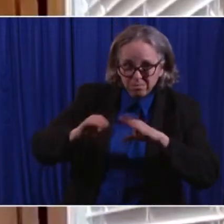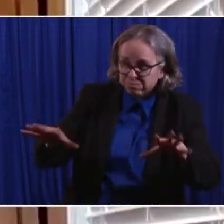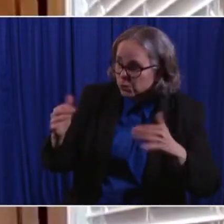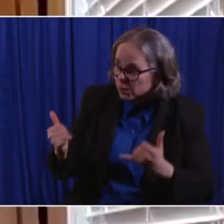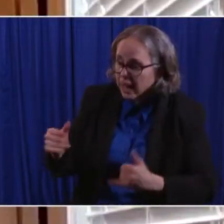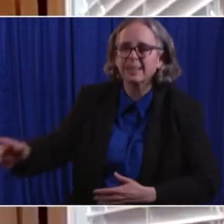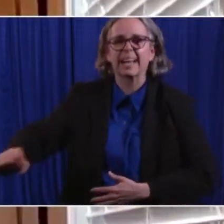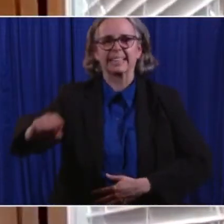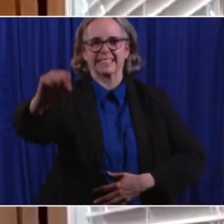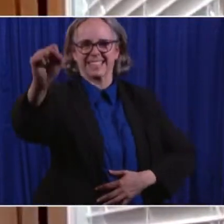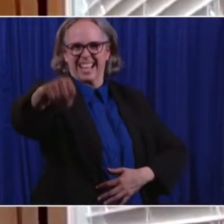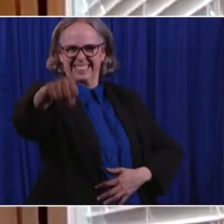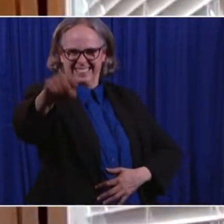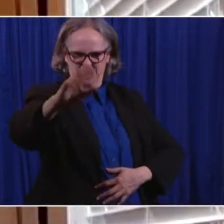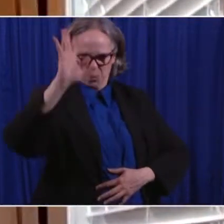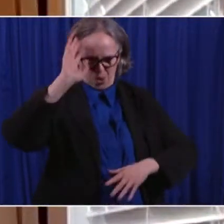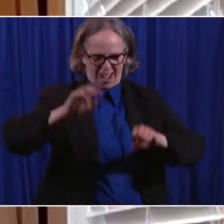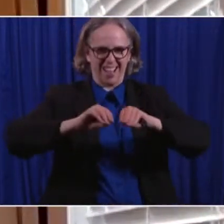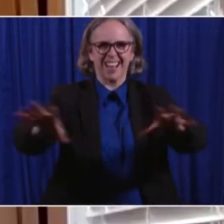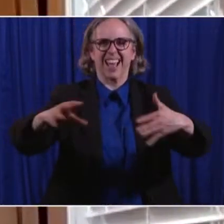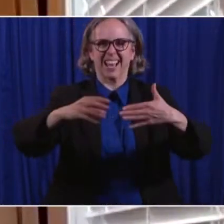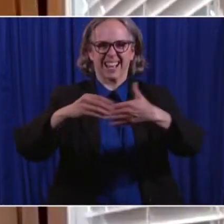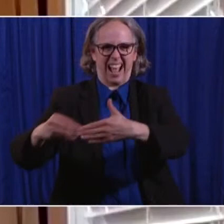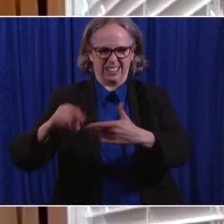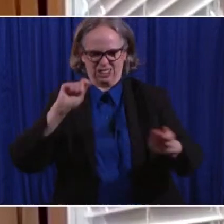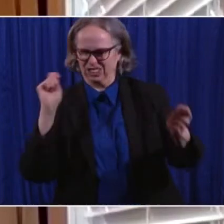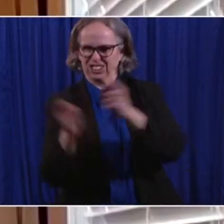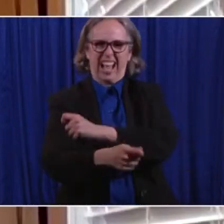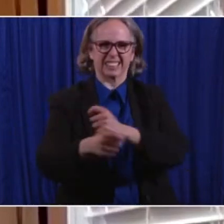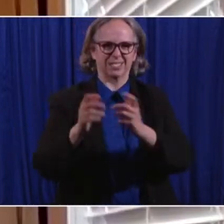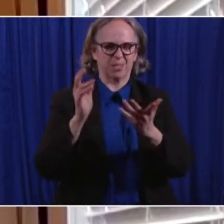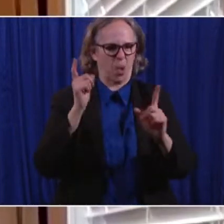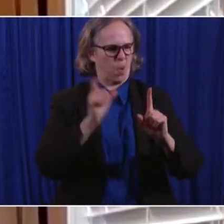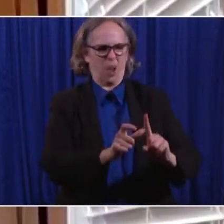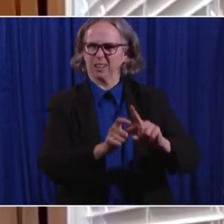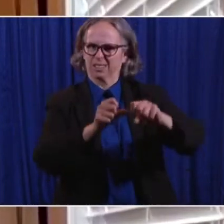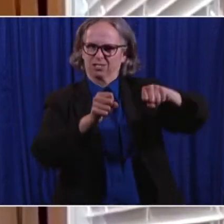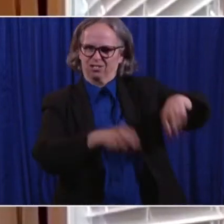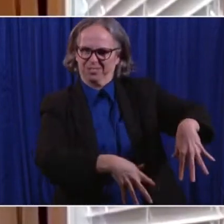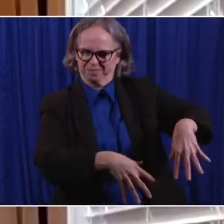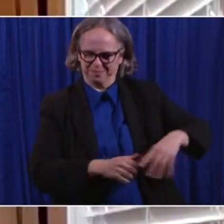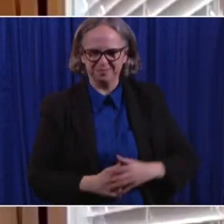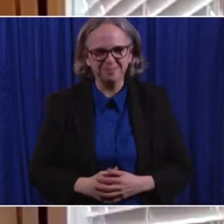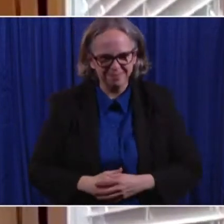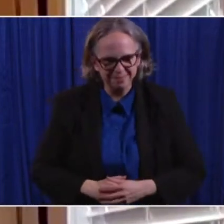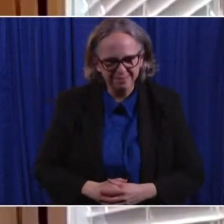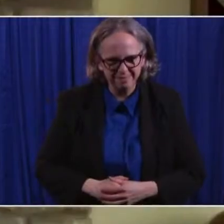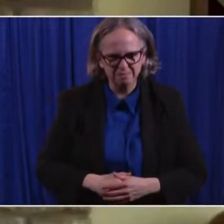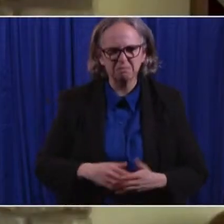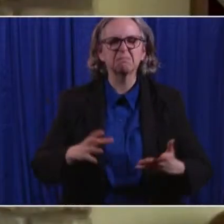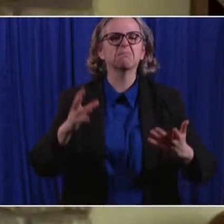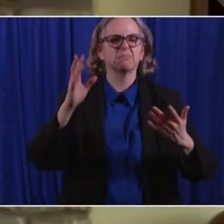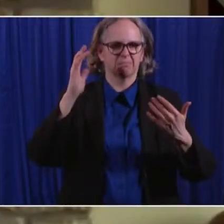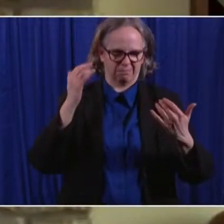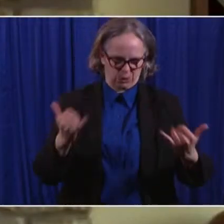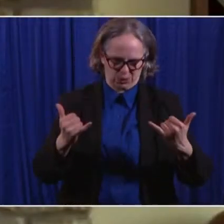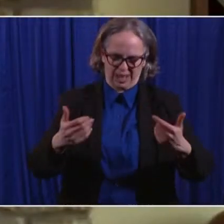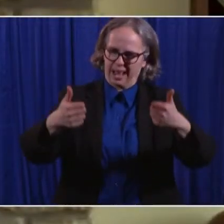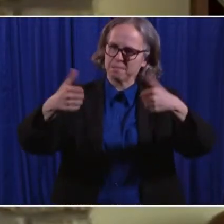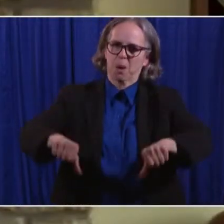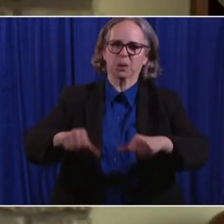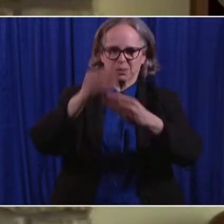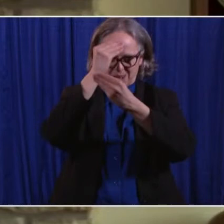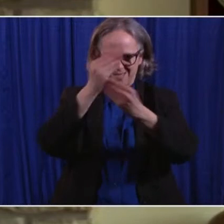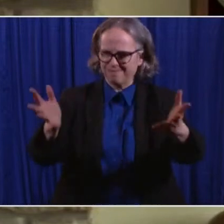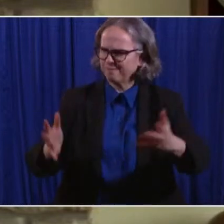issuing that along with our usual collateral guidance later today. Okay, great. So schools can take a look at